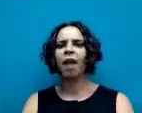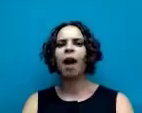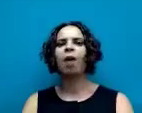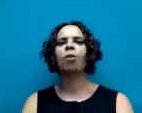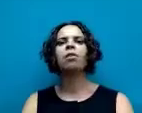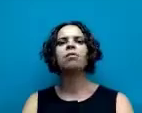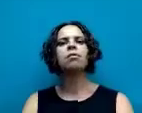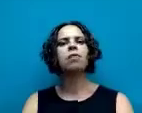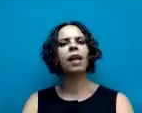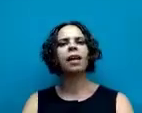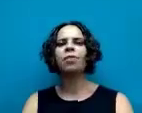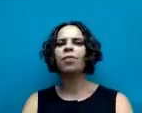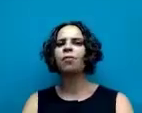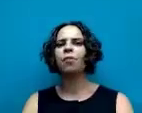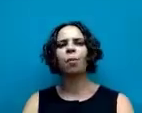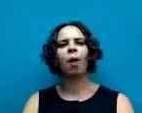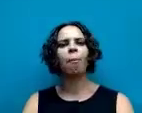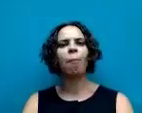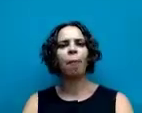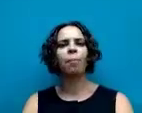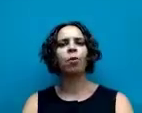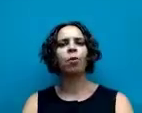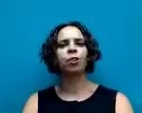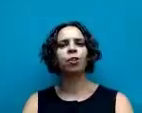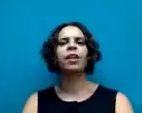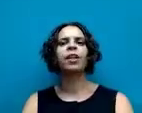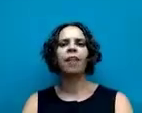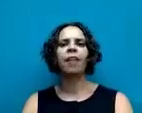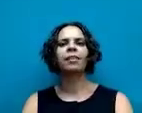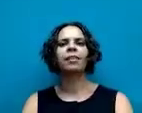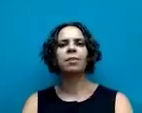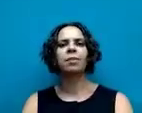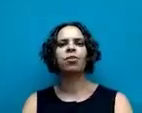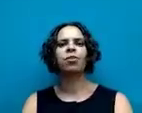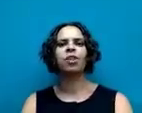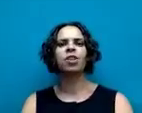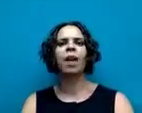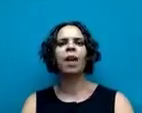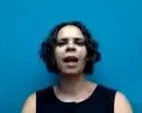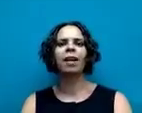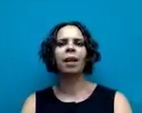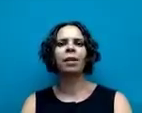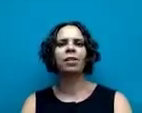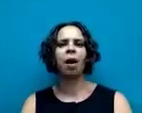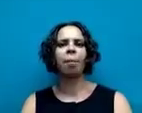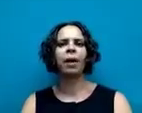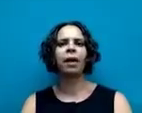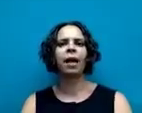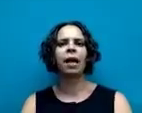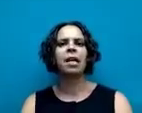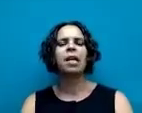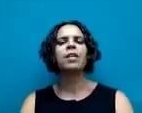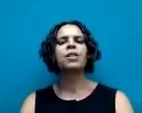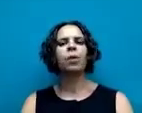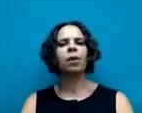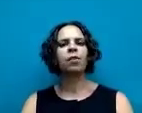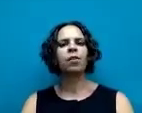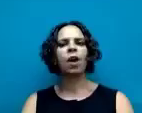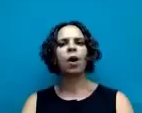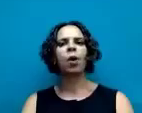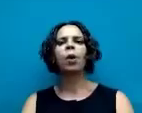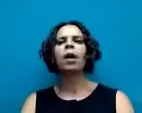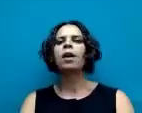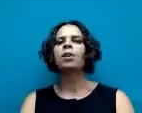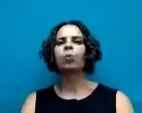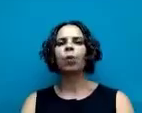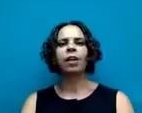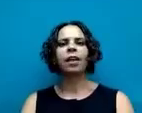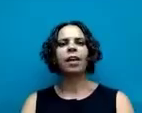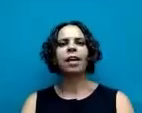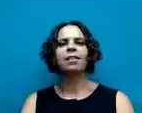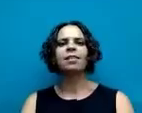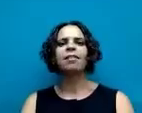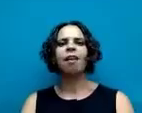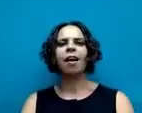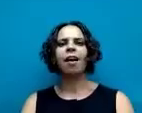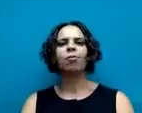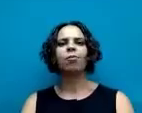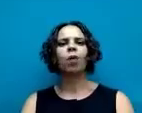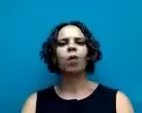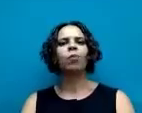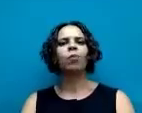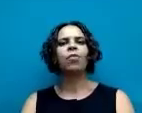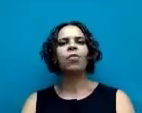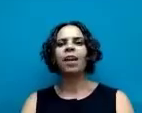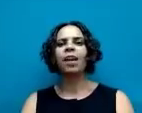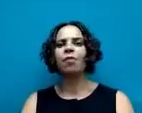example of how anything from pop culture can likely be turned into an academic topic. So even though twerking is